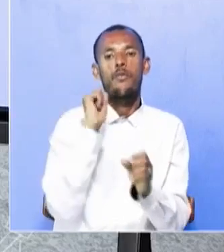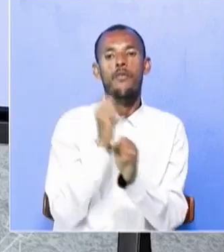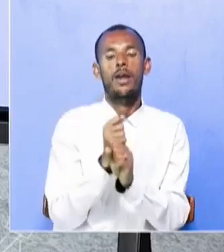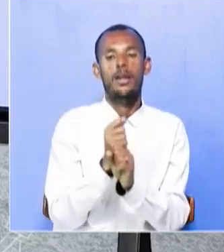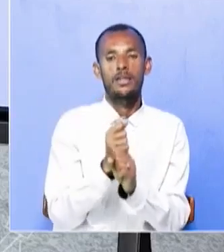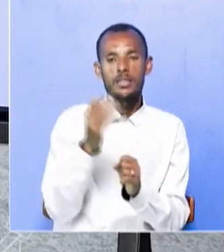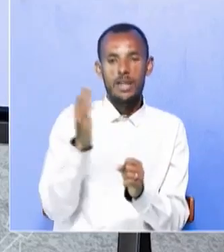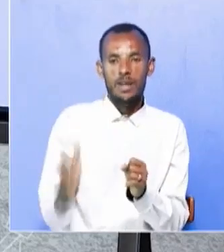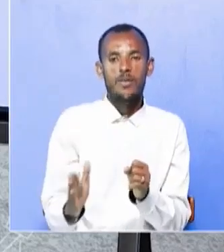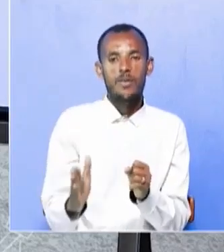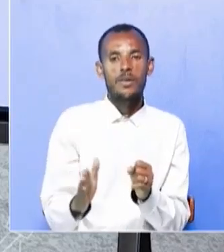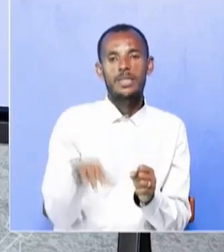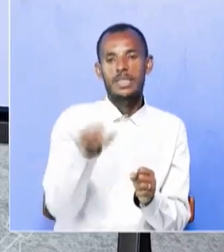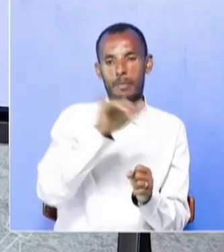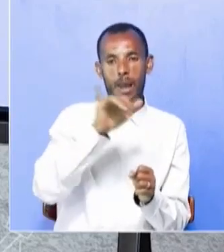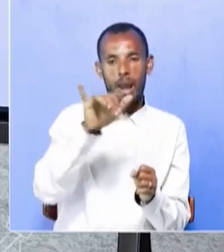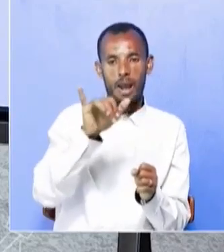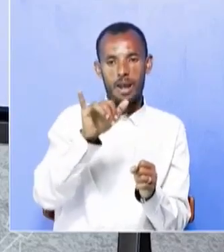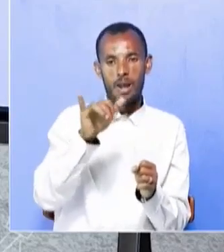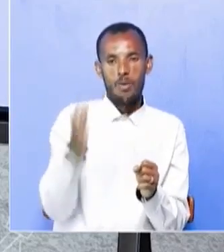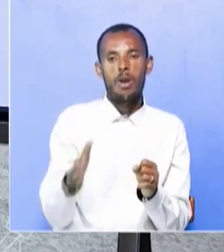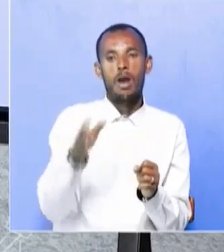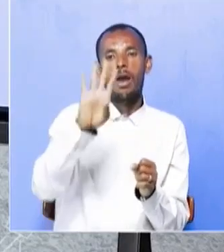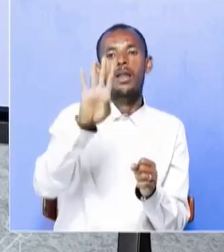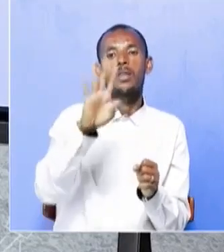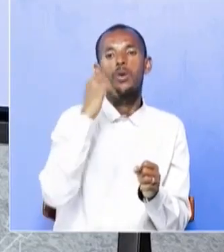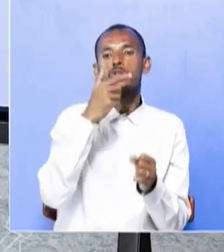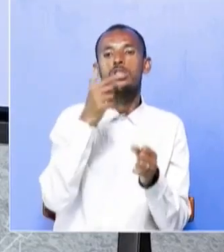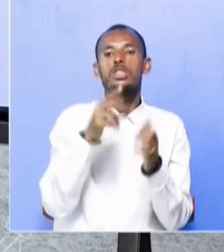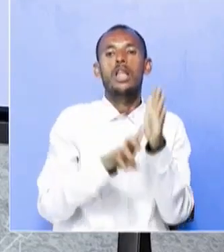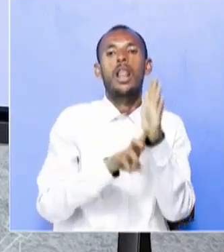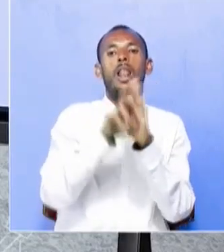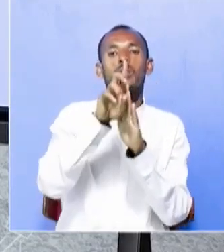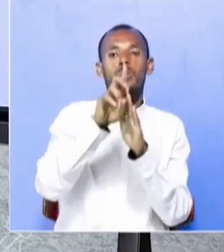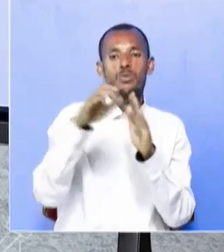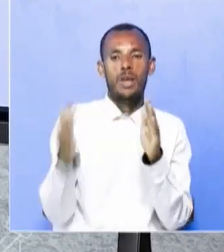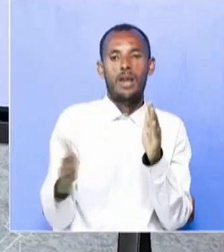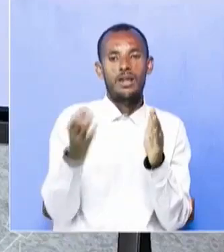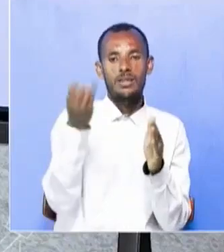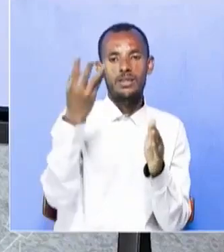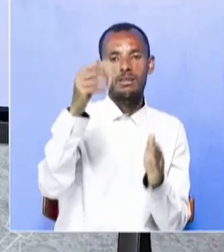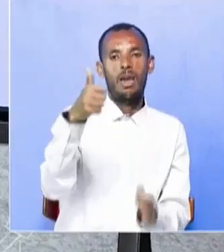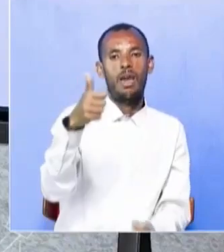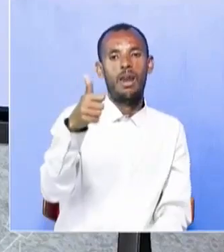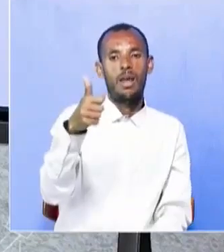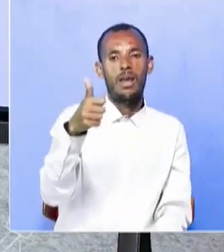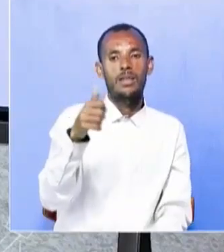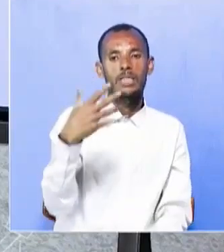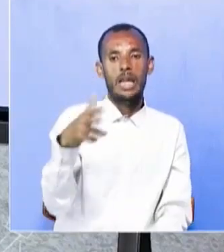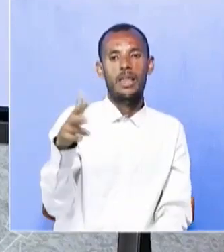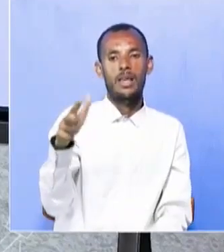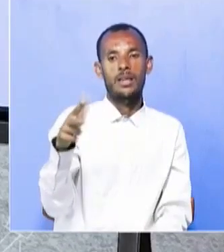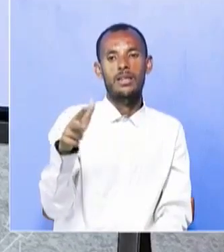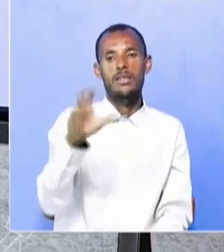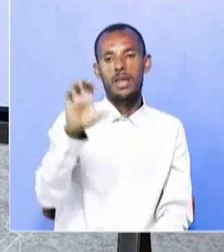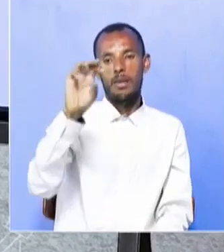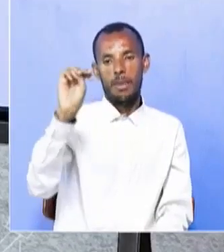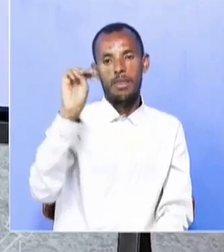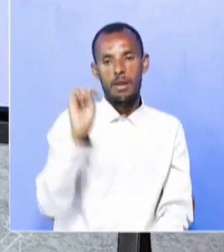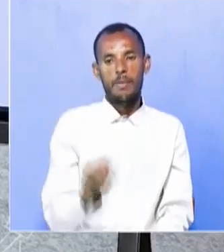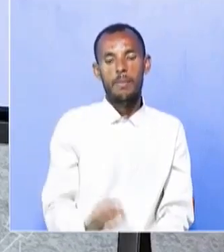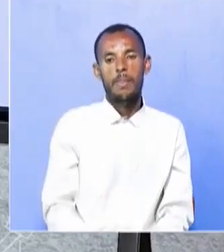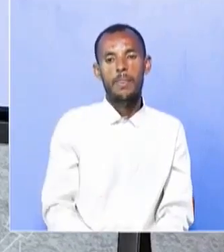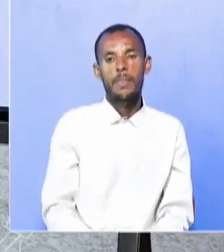the sides of similar quadrilateral whose largest side is 30 centimeter,